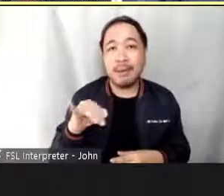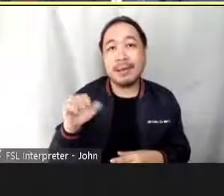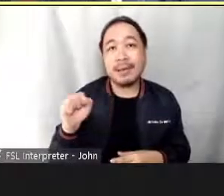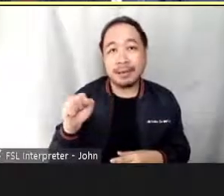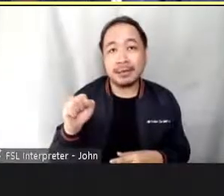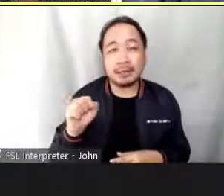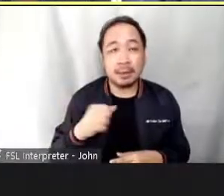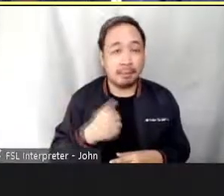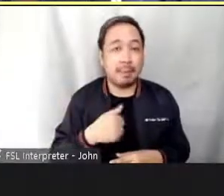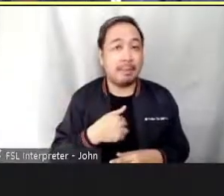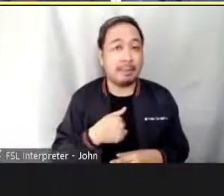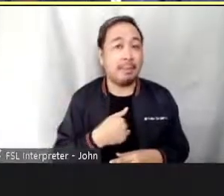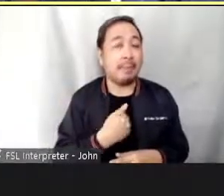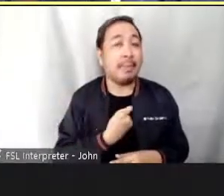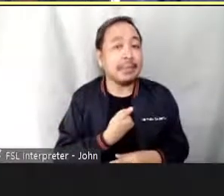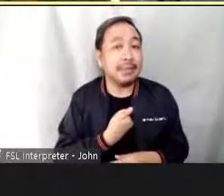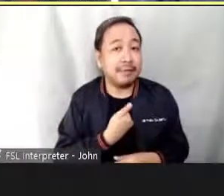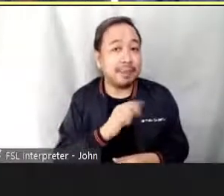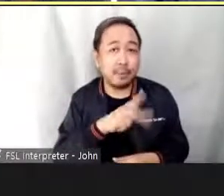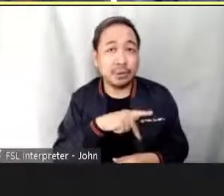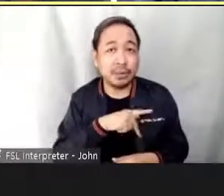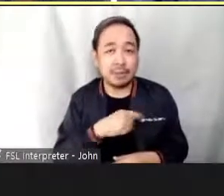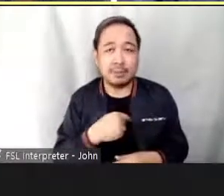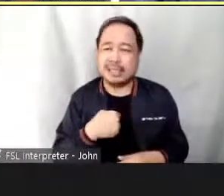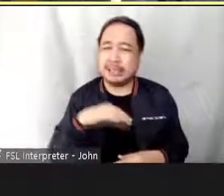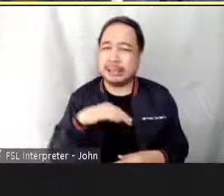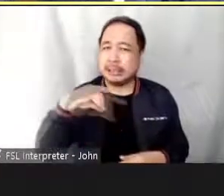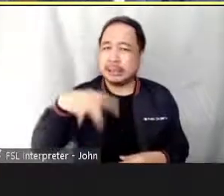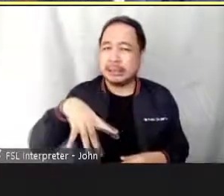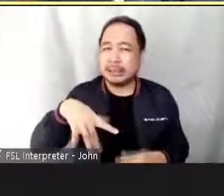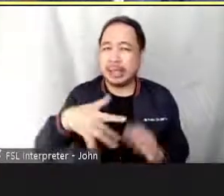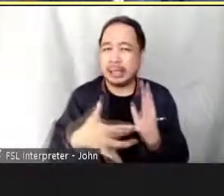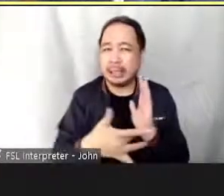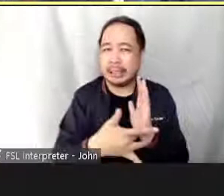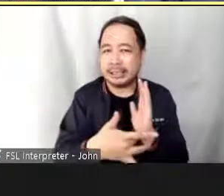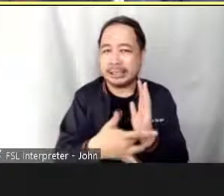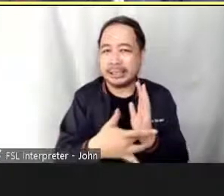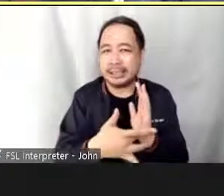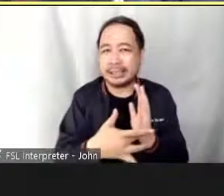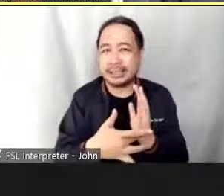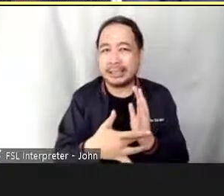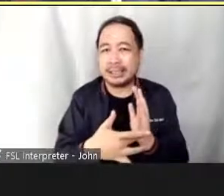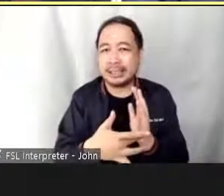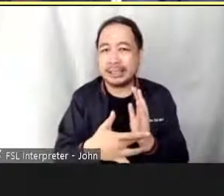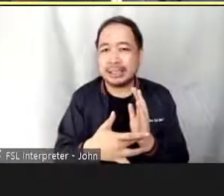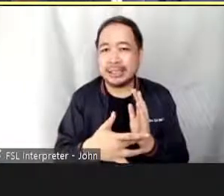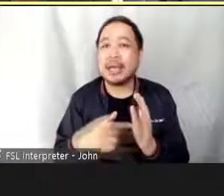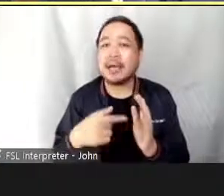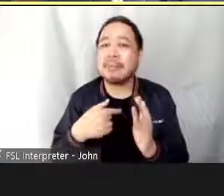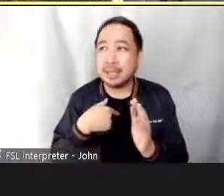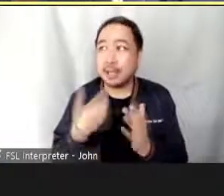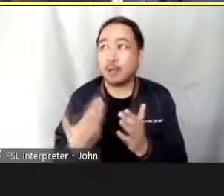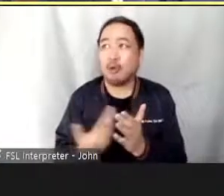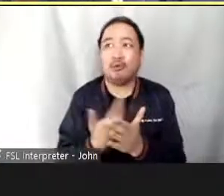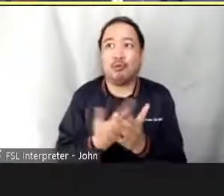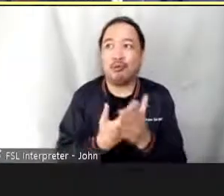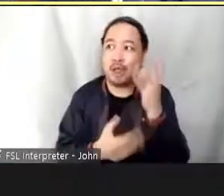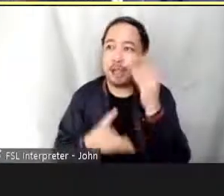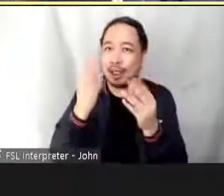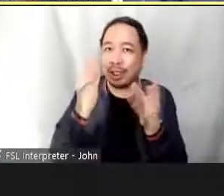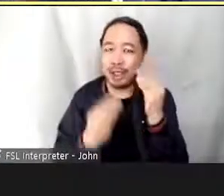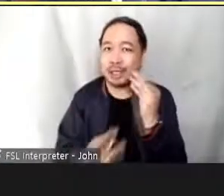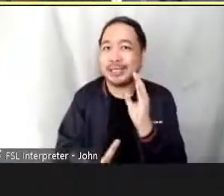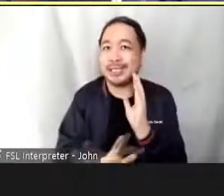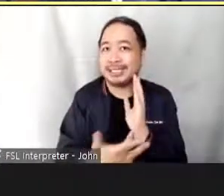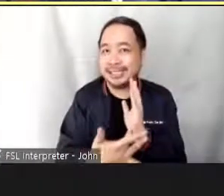personally, I am not a very techie person. I am a super digital immigrant. But I